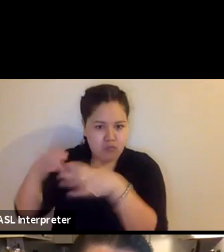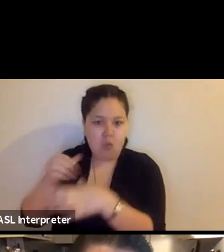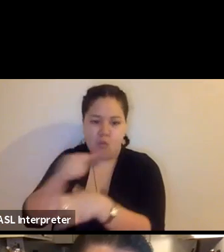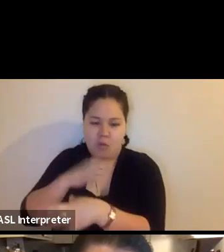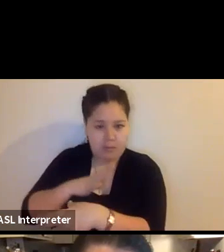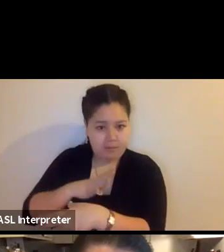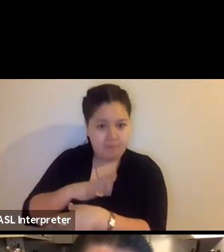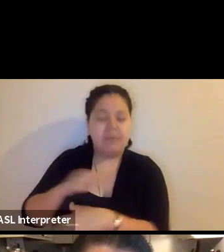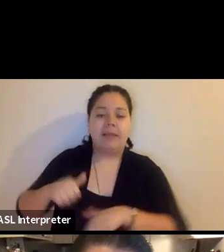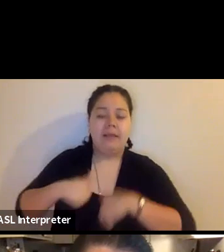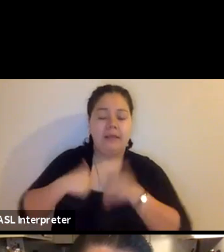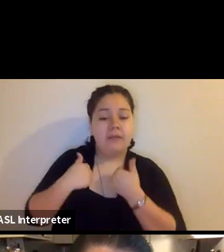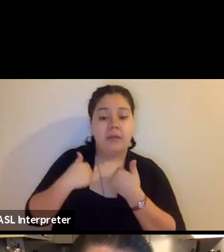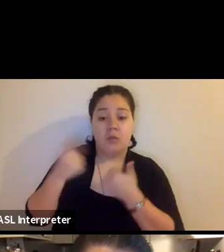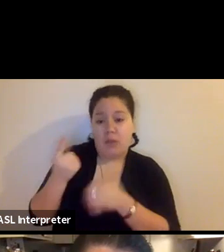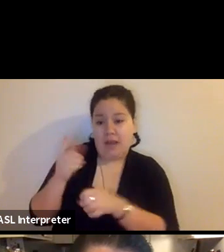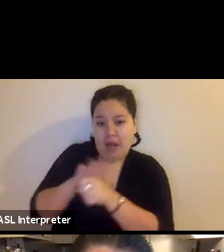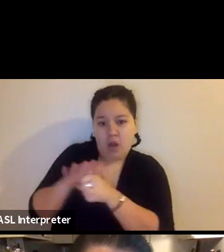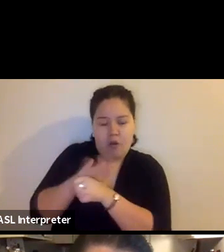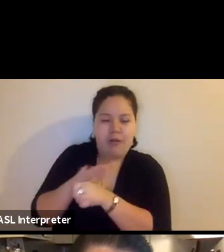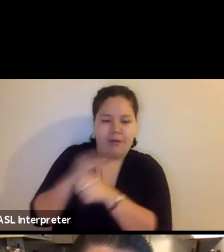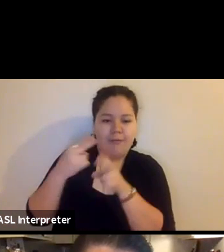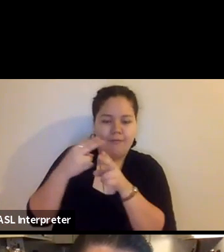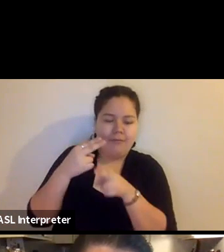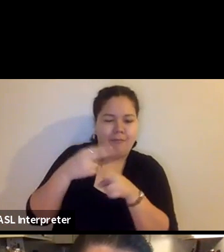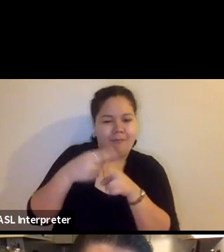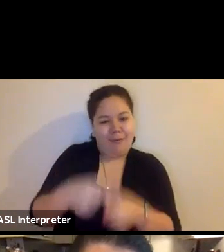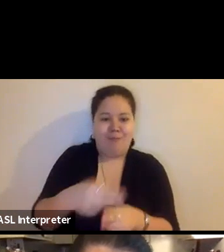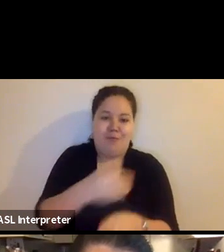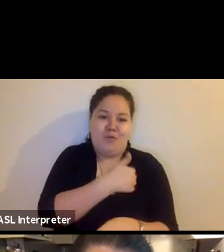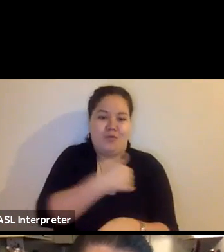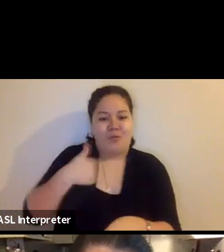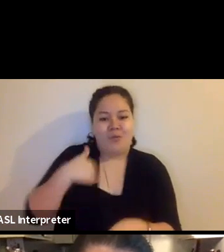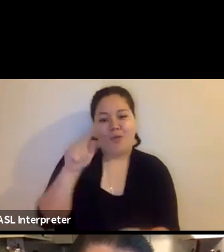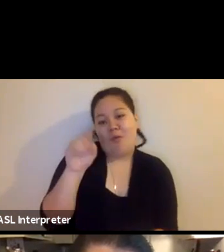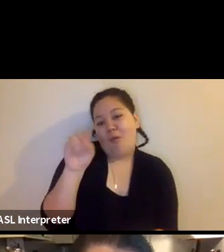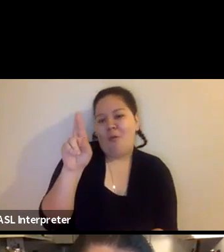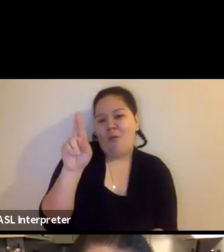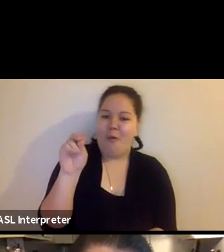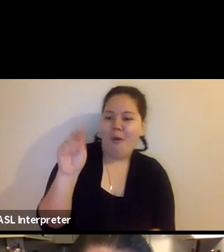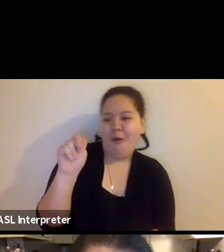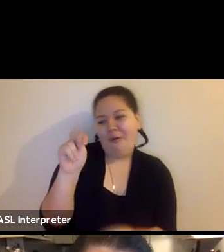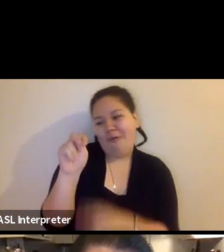Dagadanto or Toronto, Tarana, Ontario.